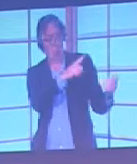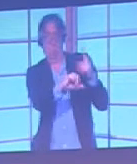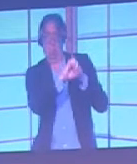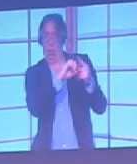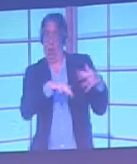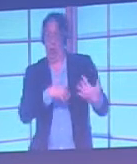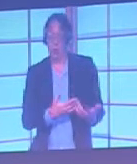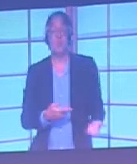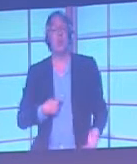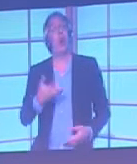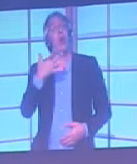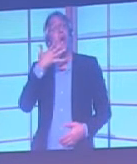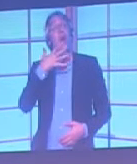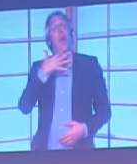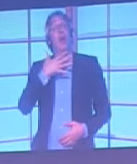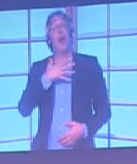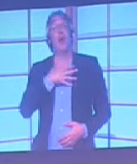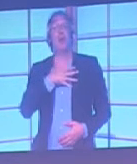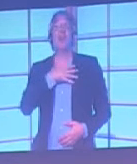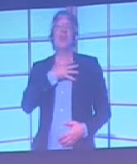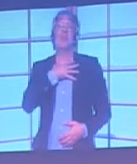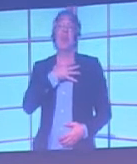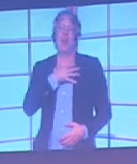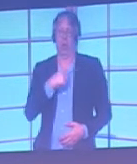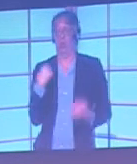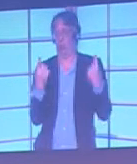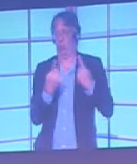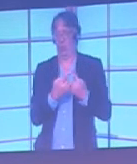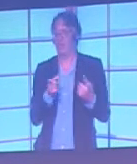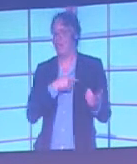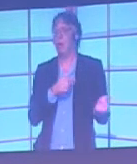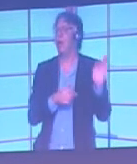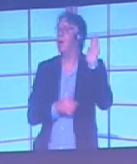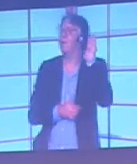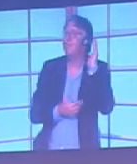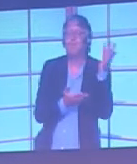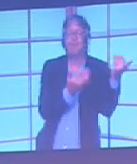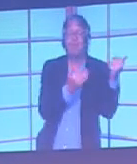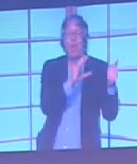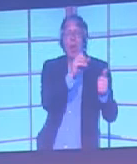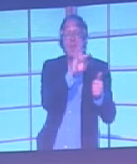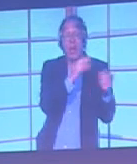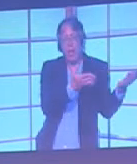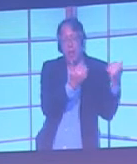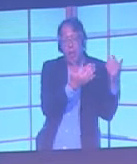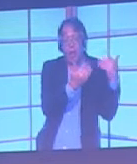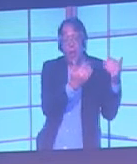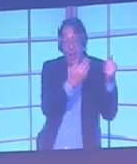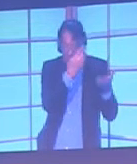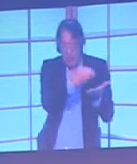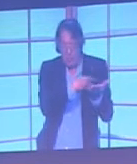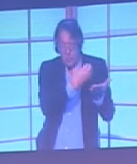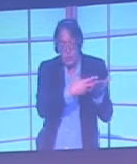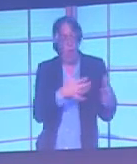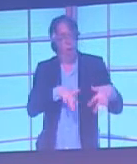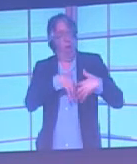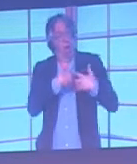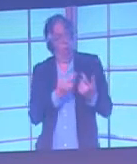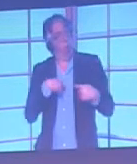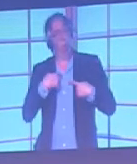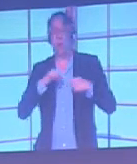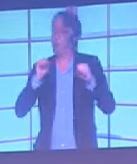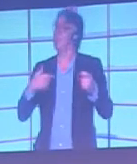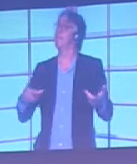ourselves, but relying on the expertise of CAFE on how people with disabilities should be welcome in the best possible